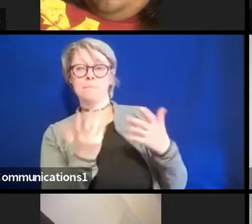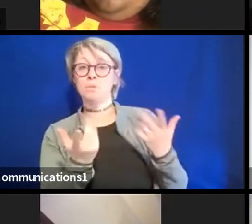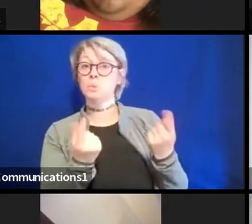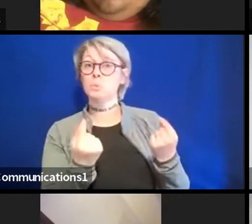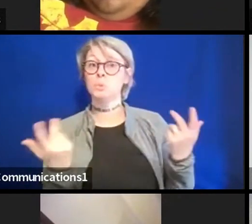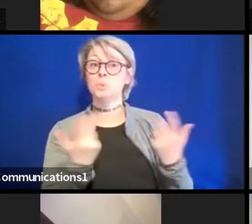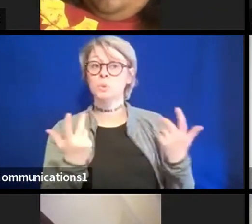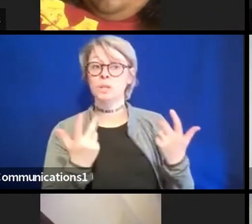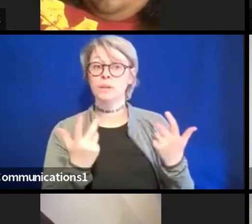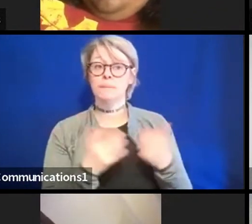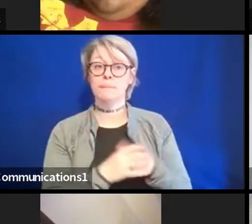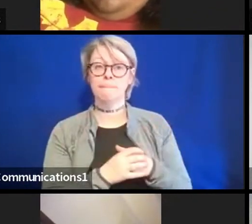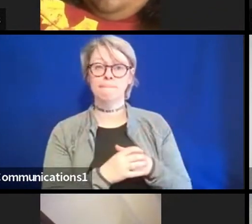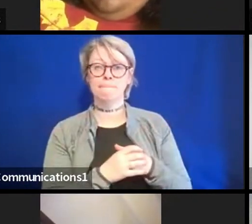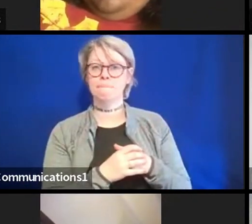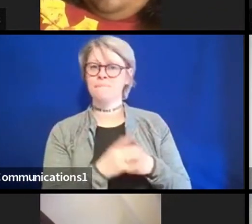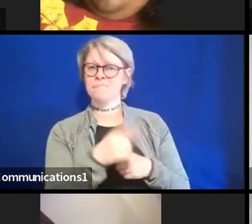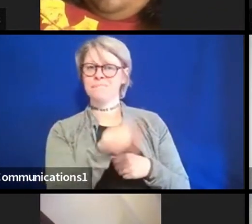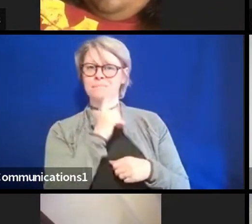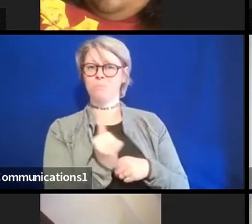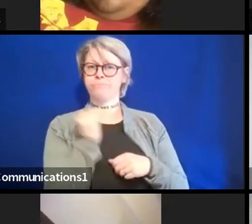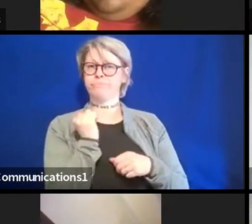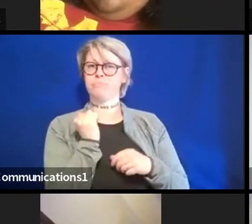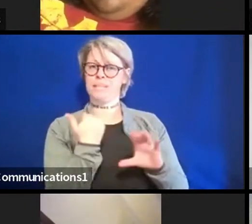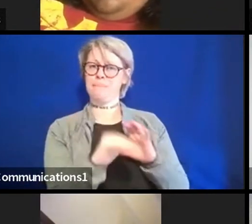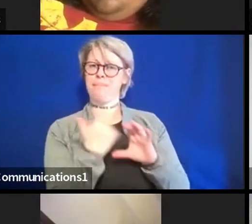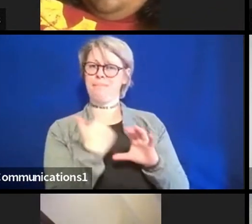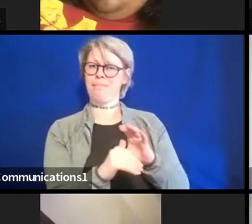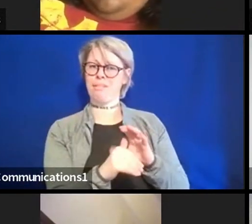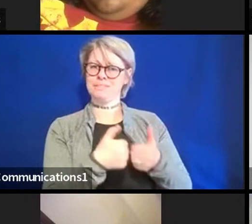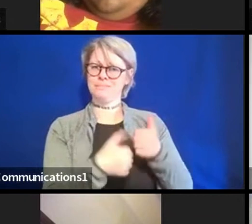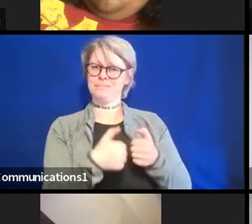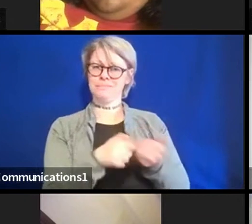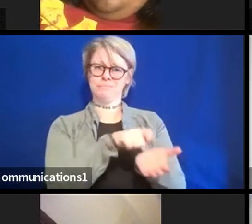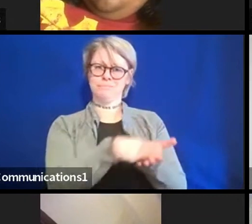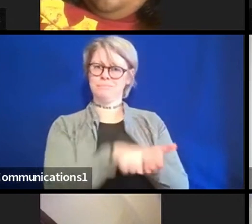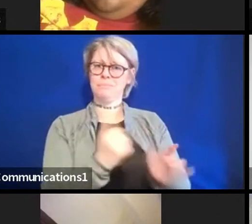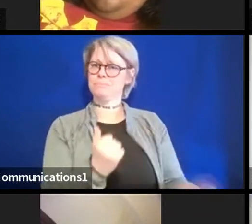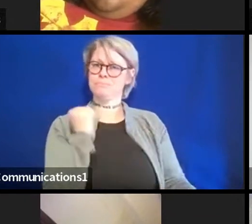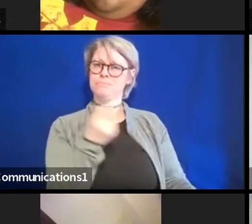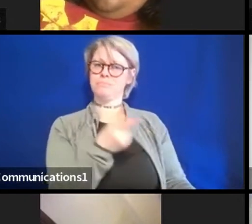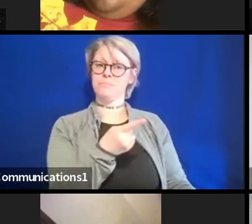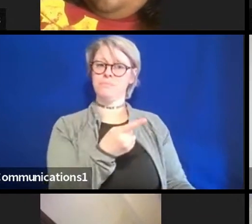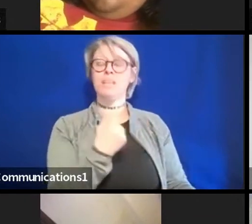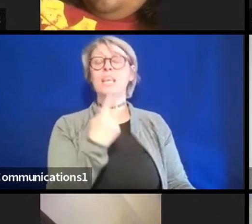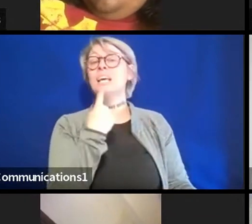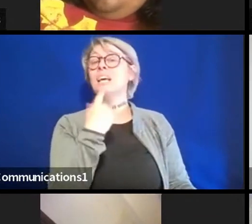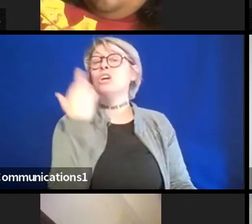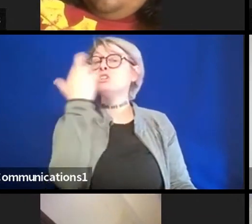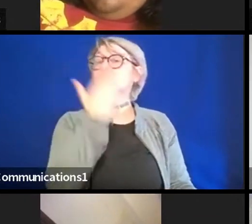is not possible for them, unfortunately. And a lot of it, they say, is to do